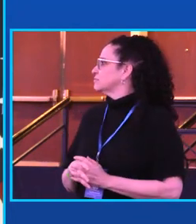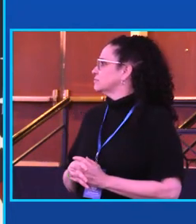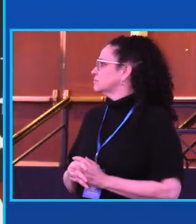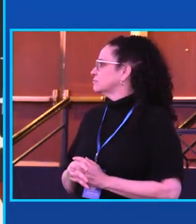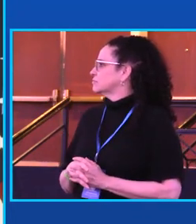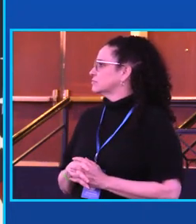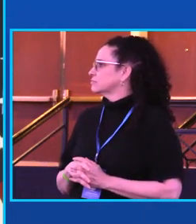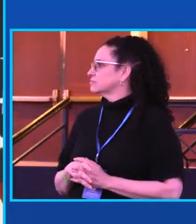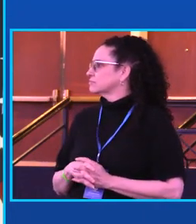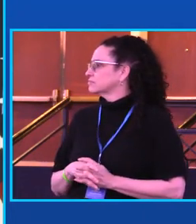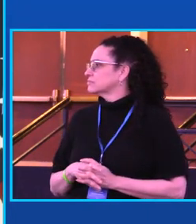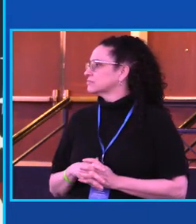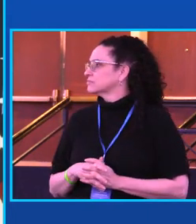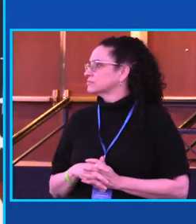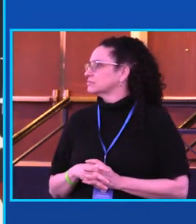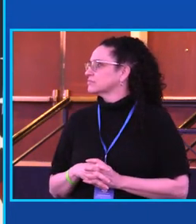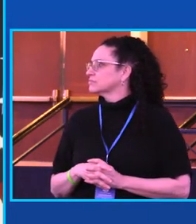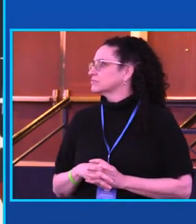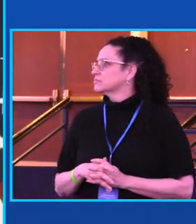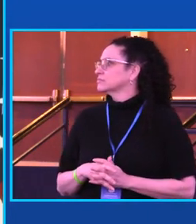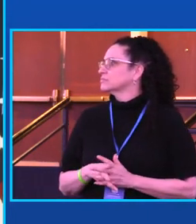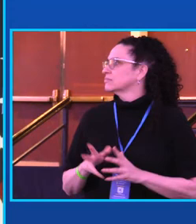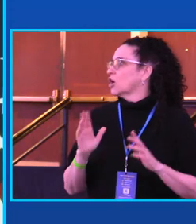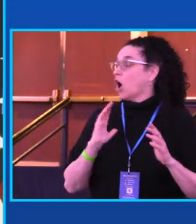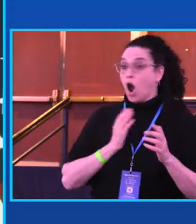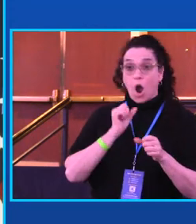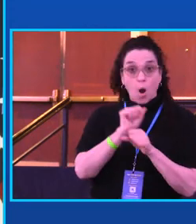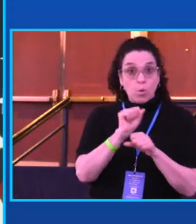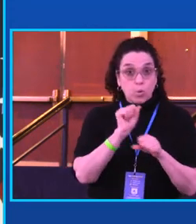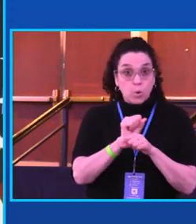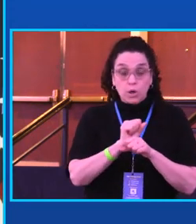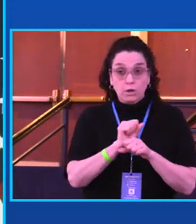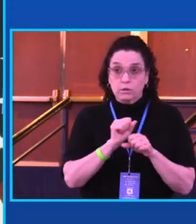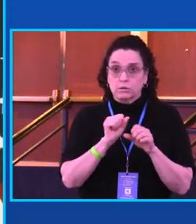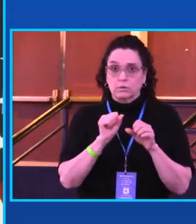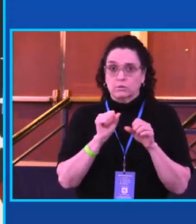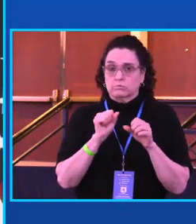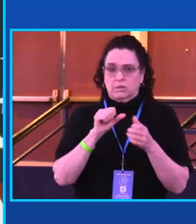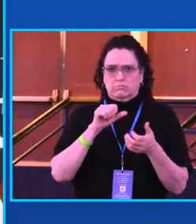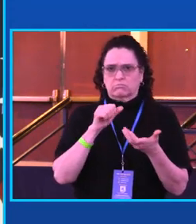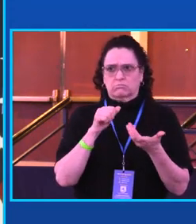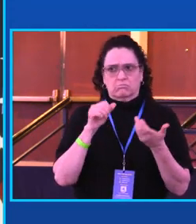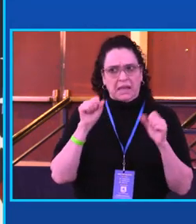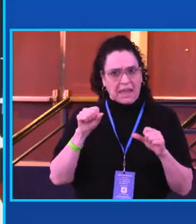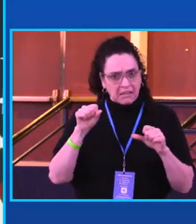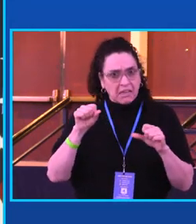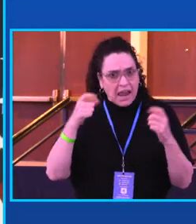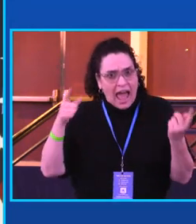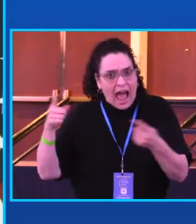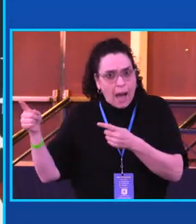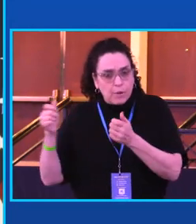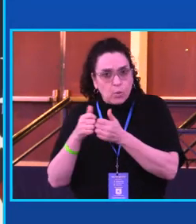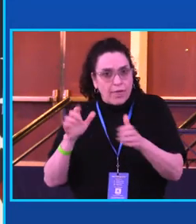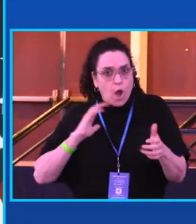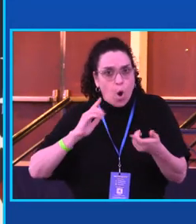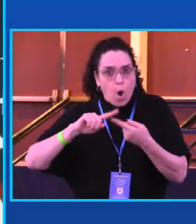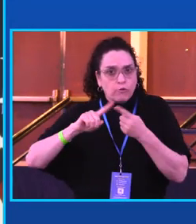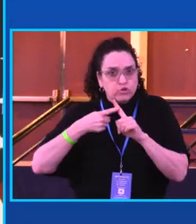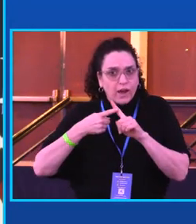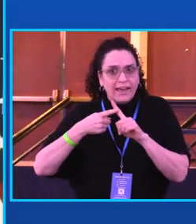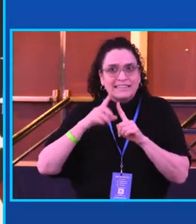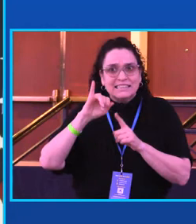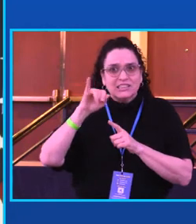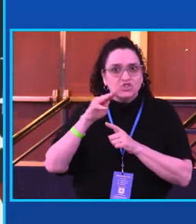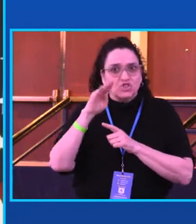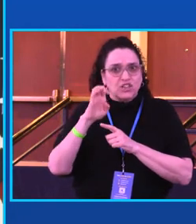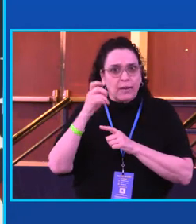Now, listen, our work would not be possible without our good friend and our fantastic chairman, Jamie Harrison. I want to give